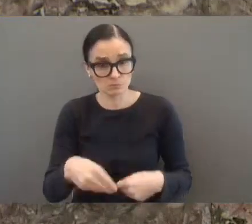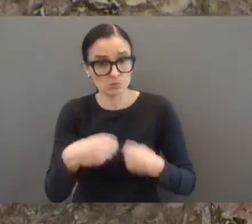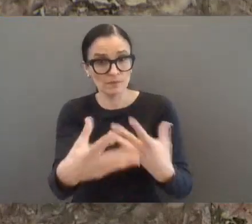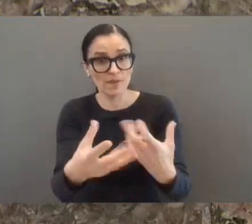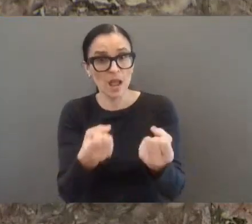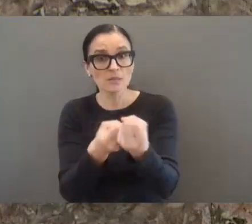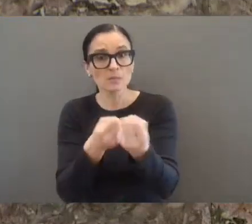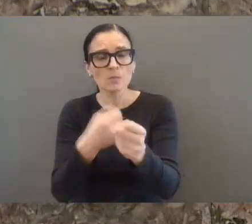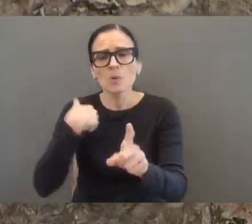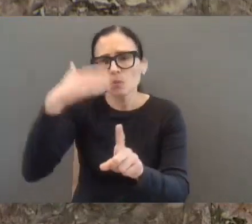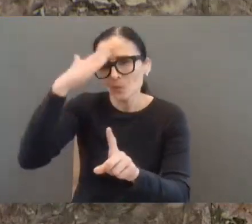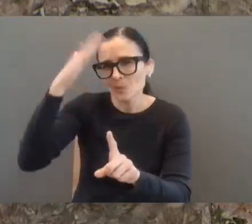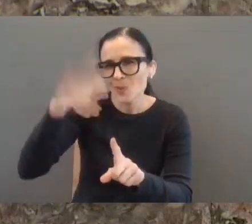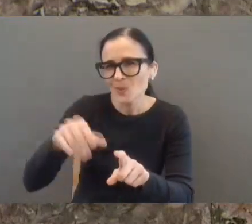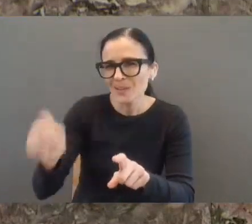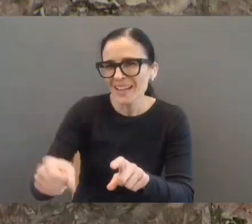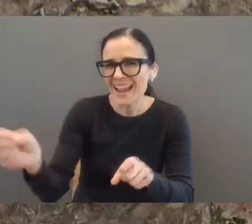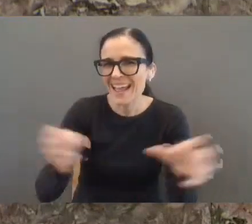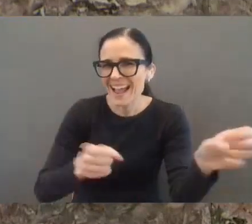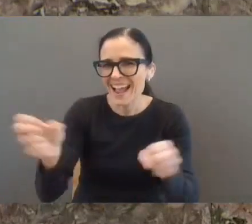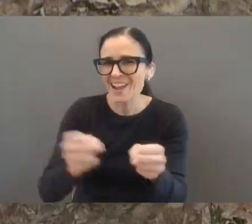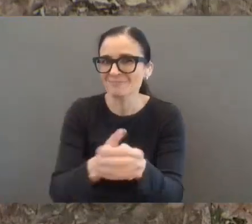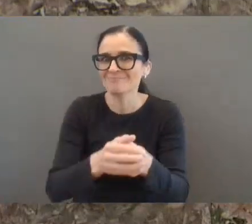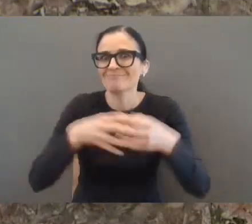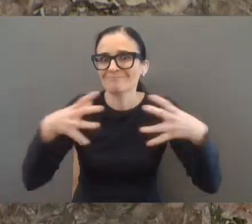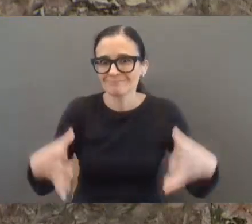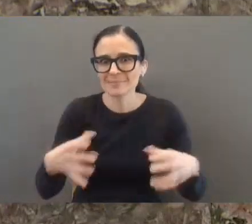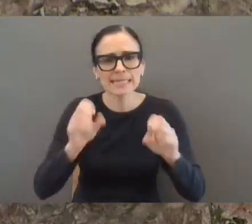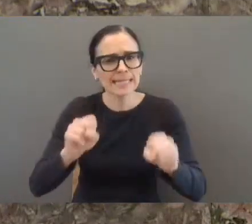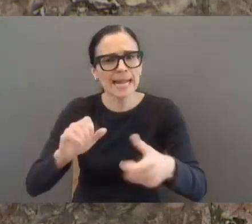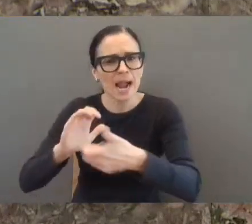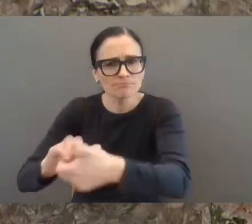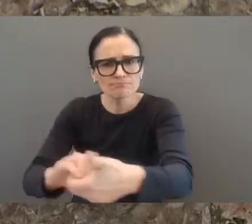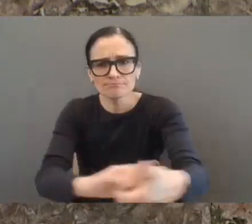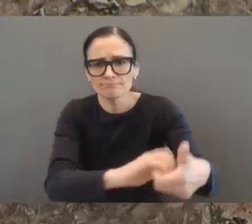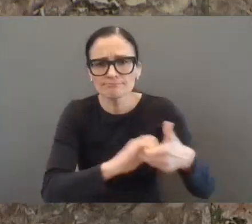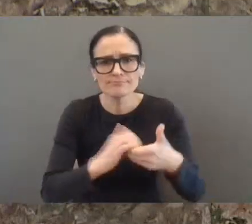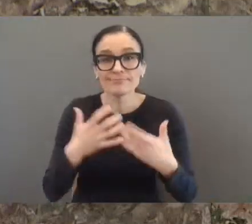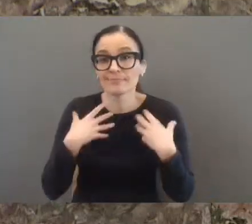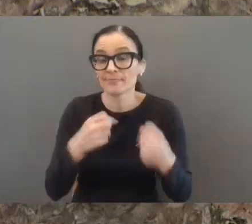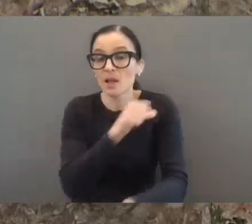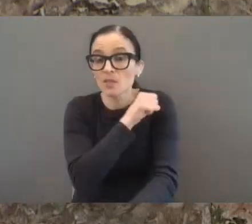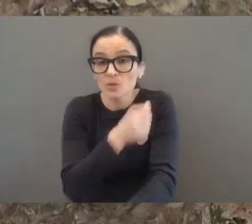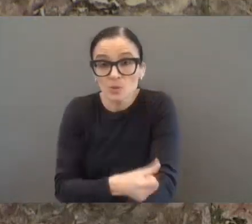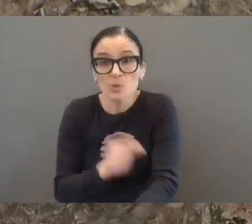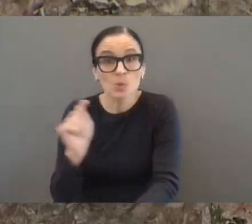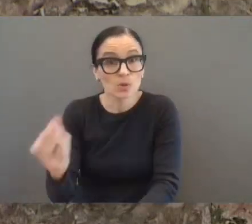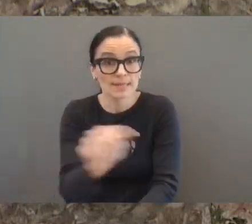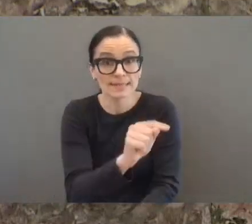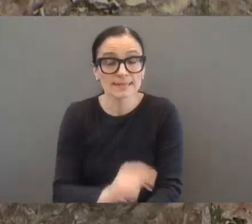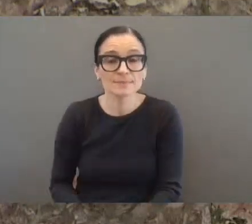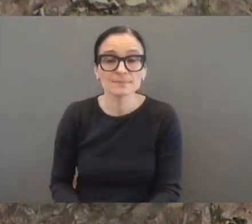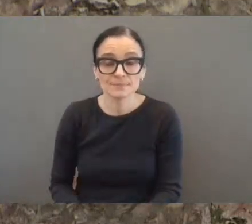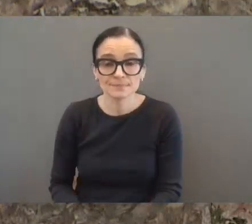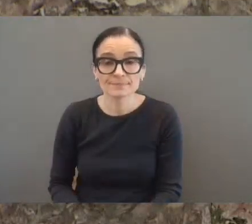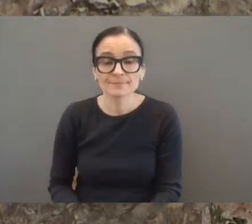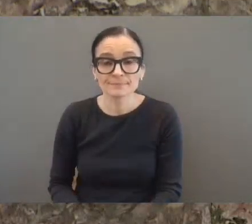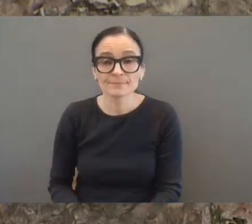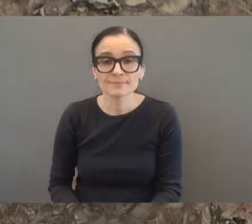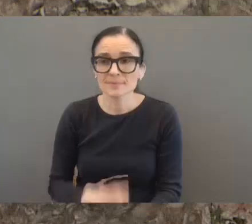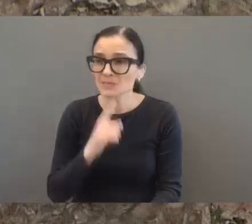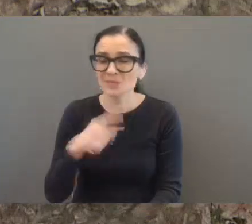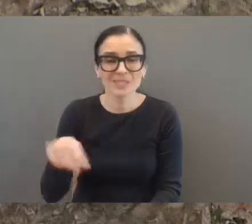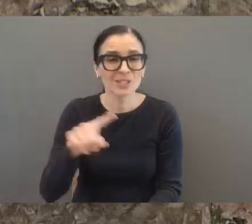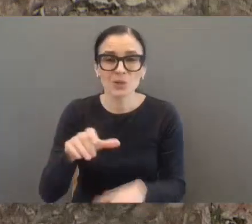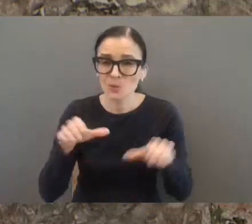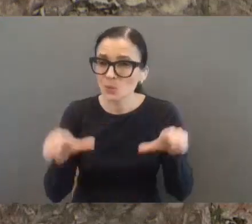with communities, with health authorities who do absolutely everything possible, working with physicians and emergency room nurses,